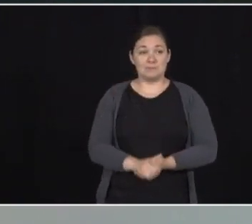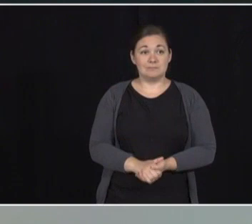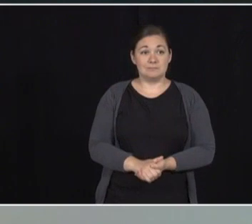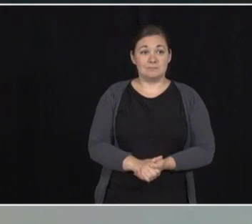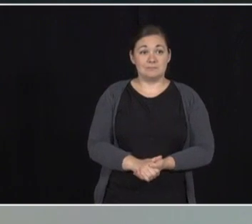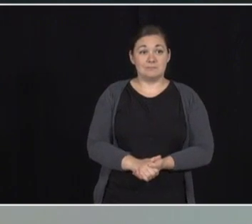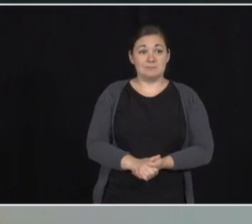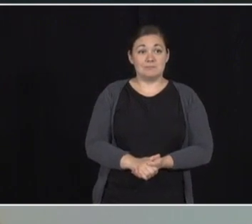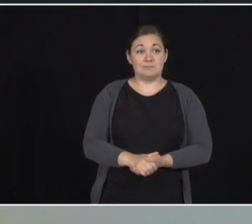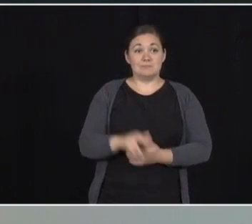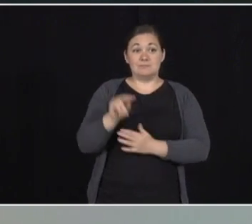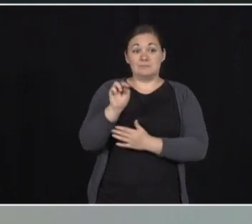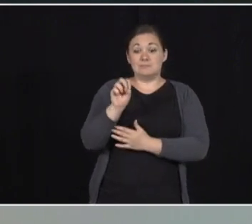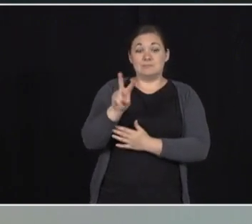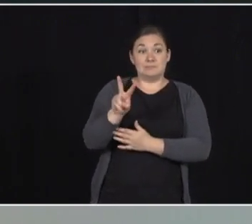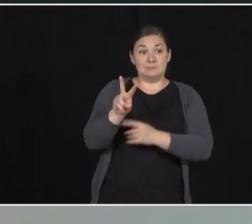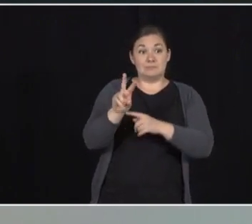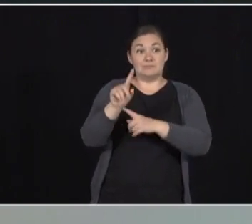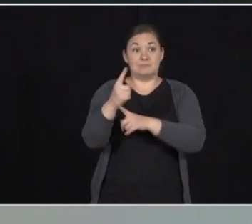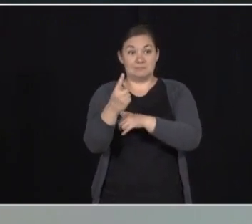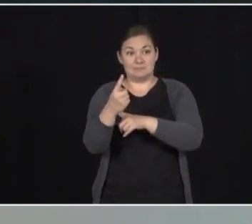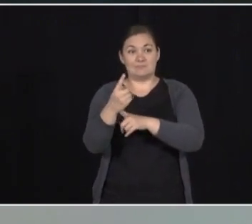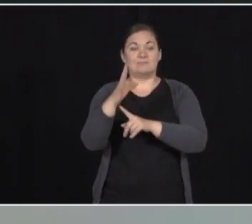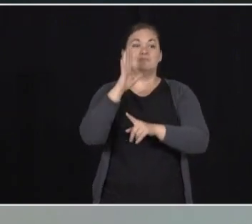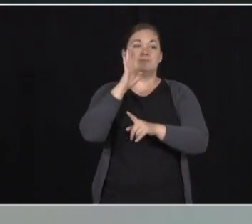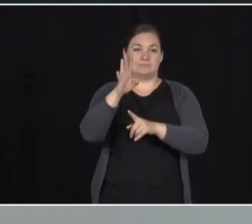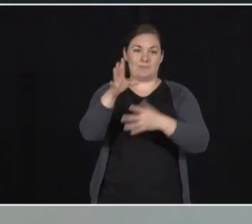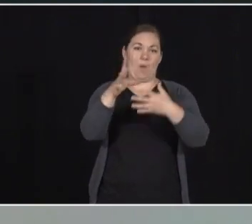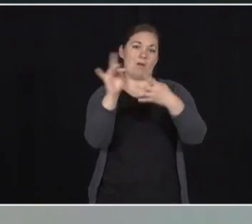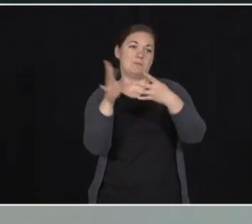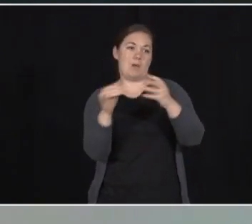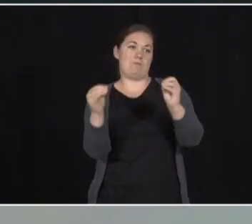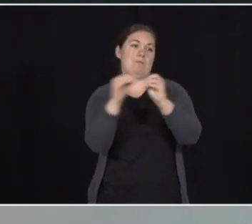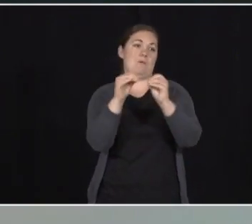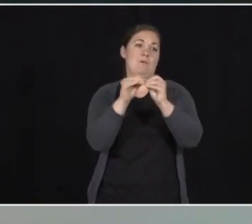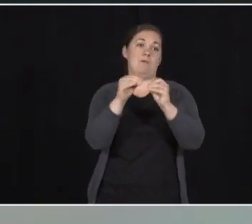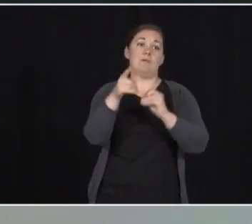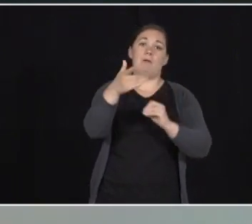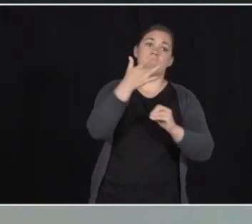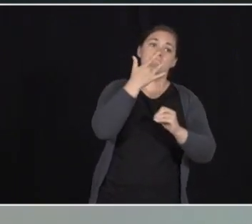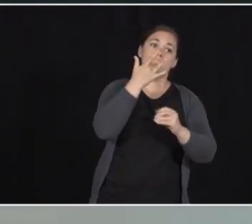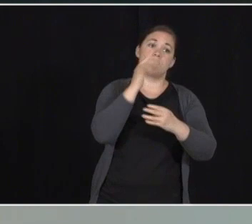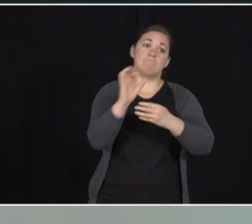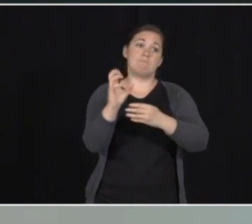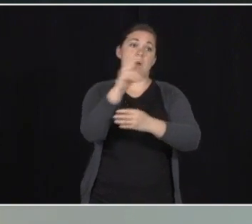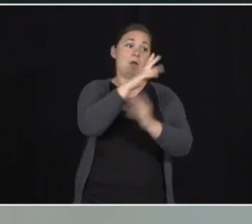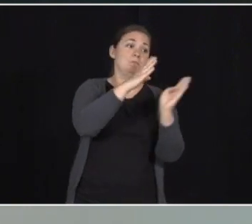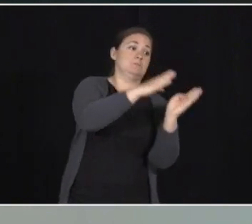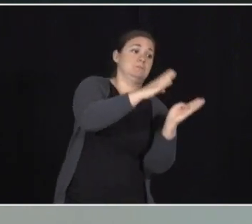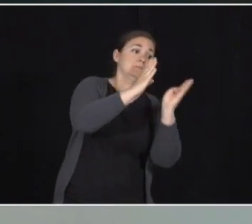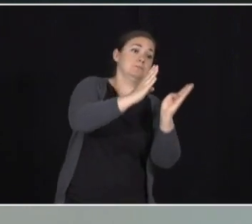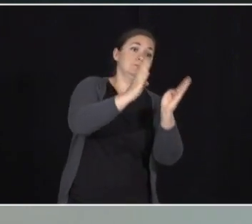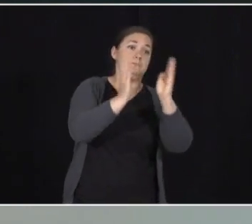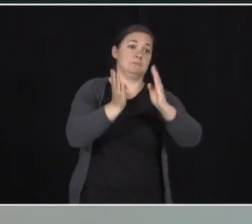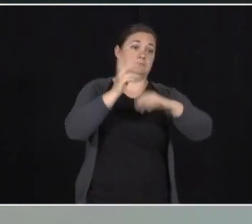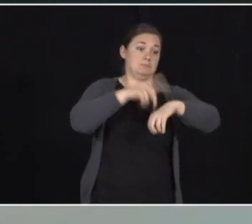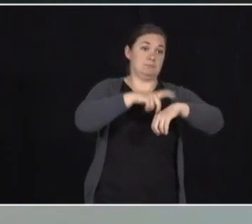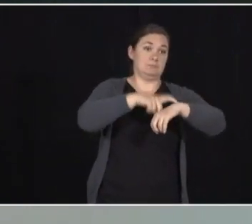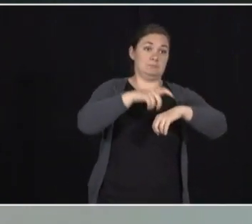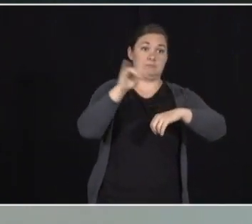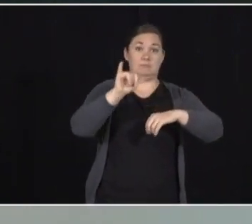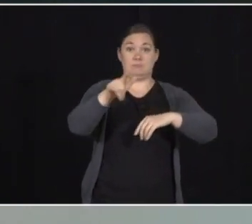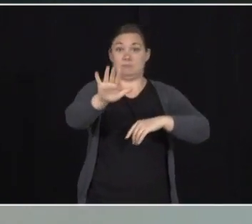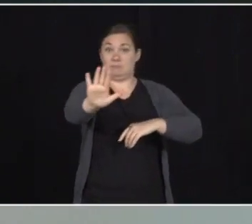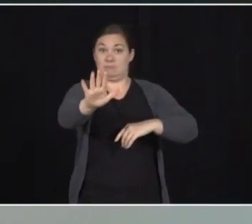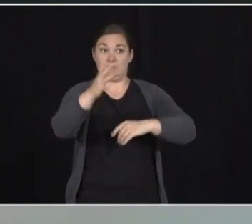November, of course, they'll get greater choice. If time of use is something that's more suitable for you, Colin, well,